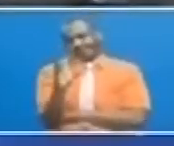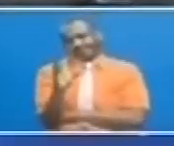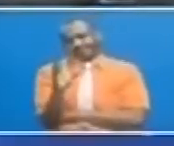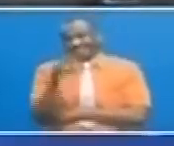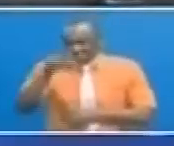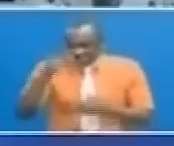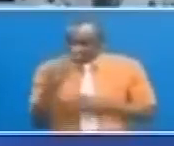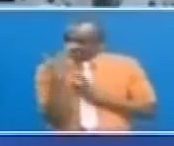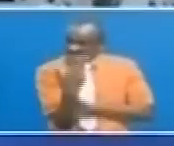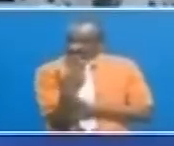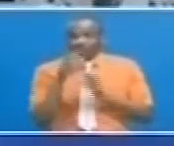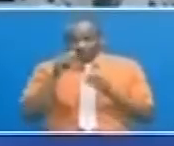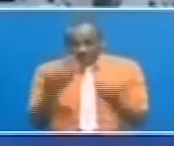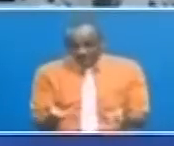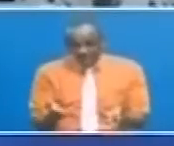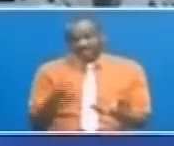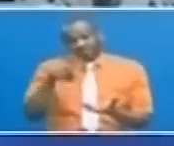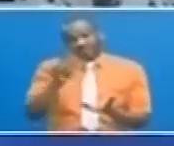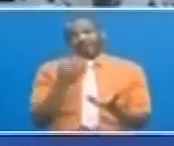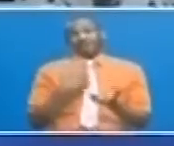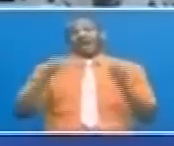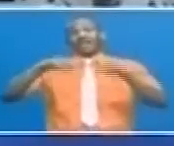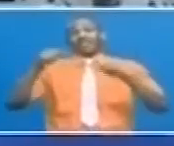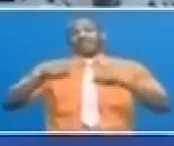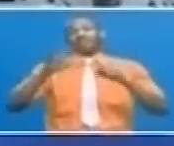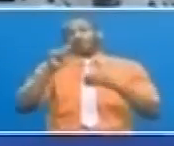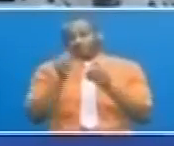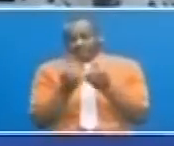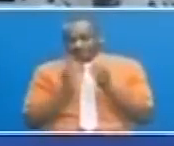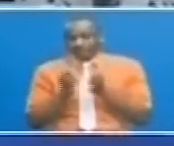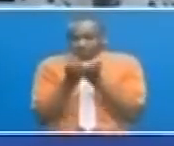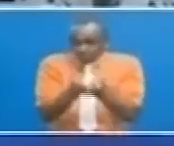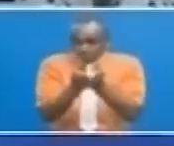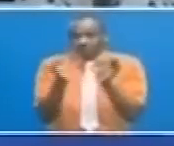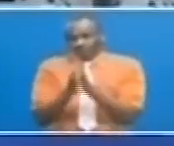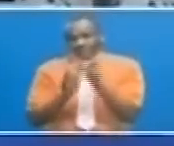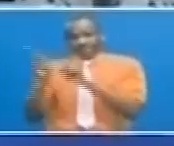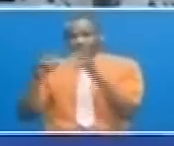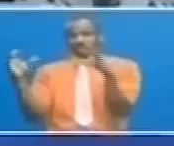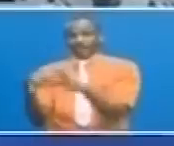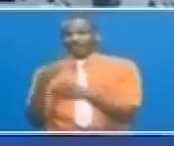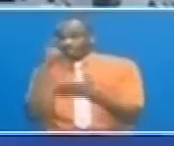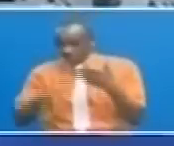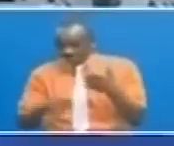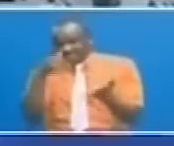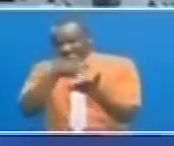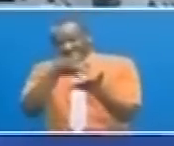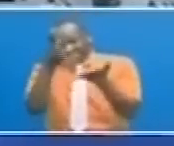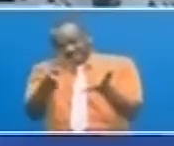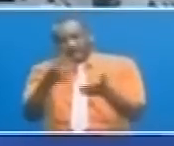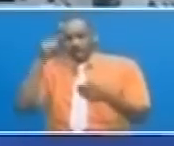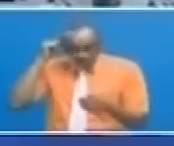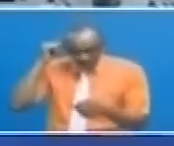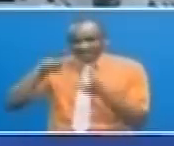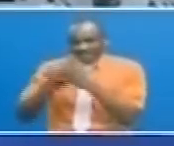claims the weapons were declared in the Bill of Lading, an agreement between the shipper and the transportation company declaring the contents, its